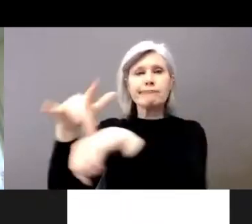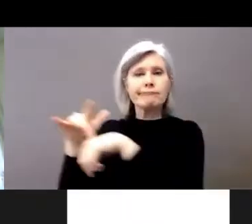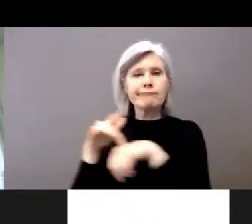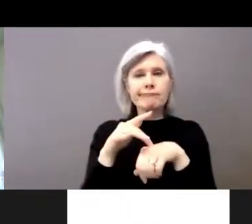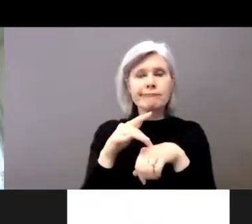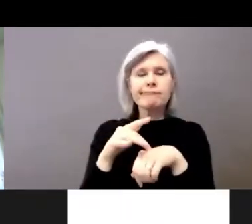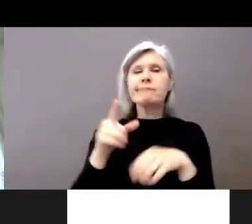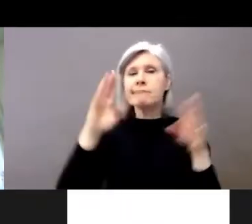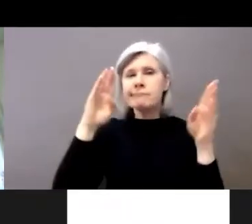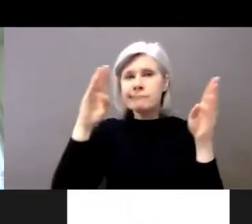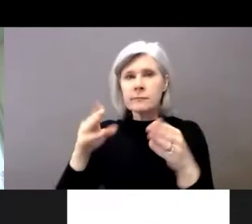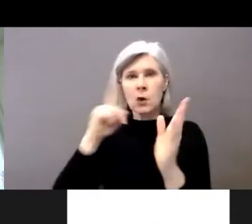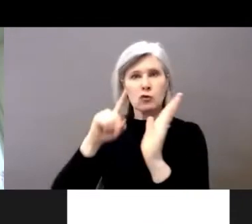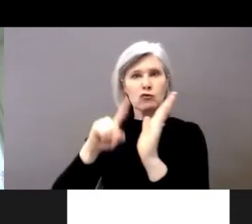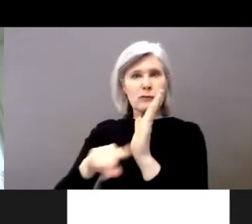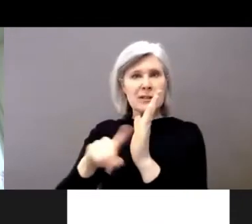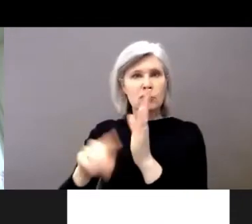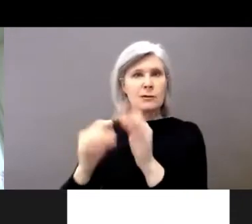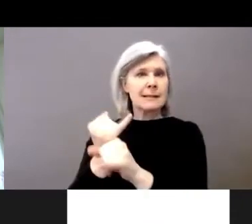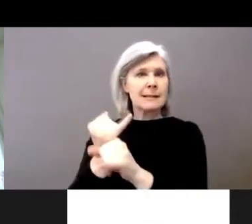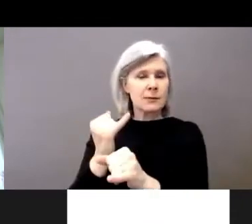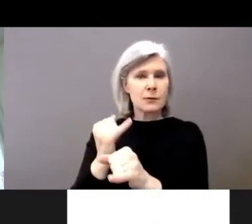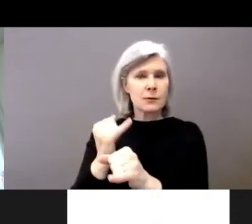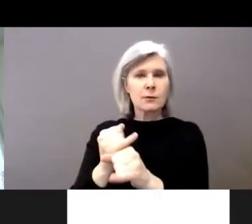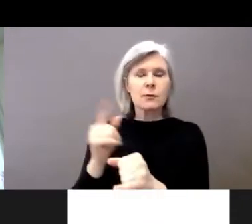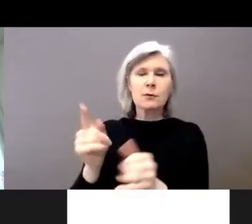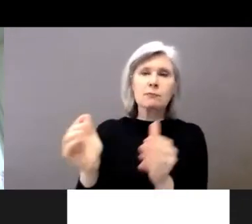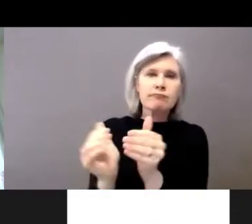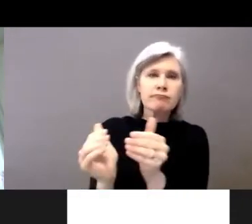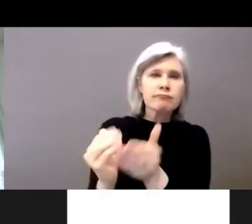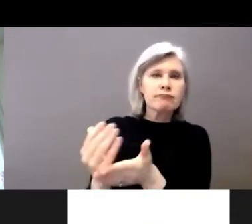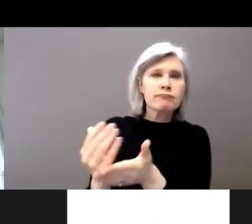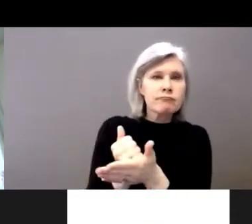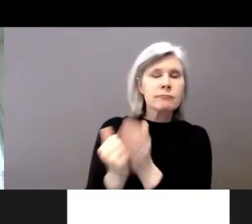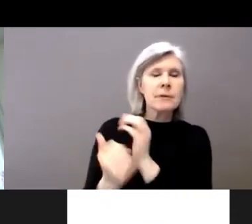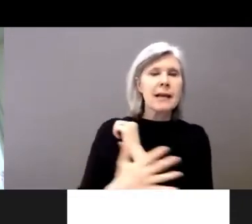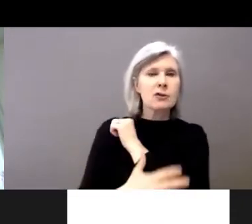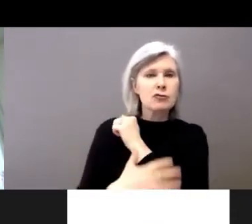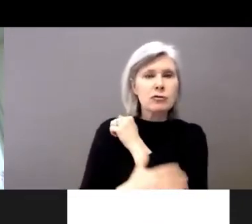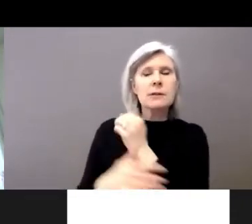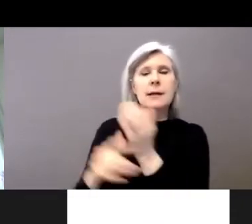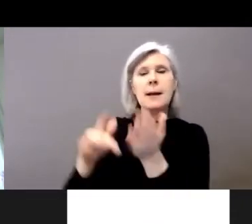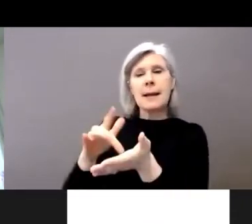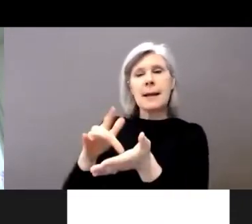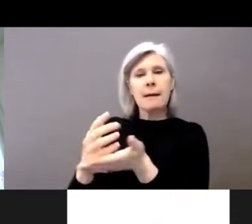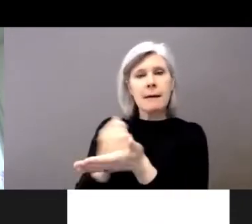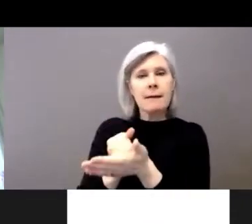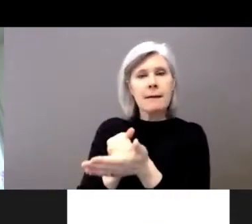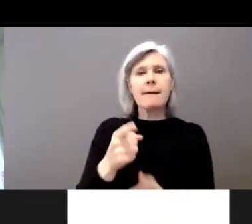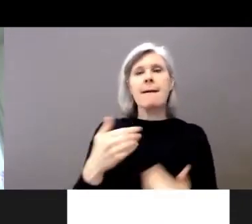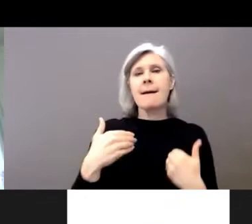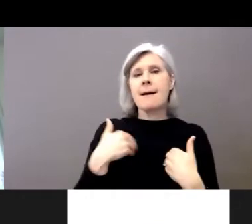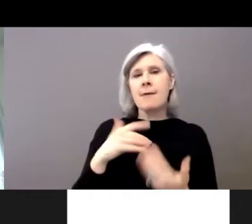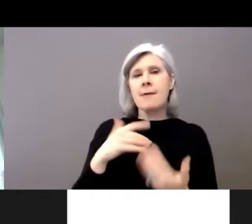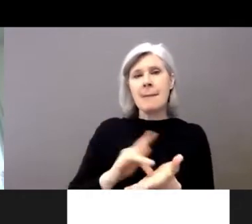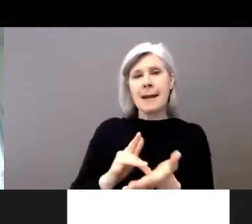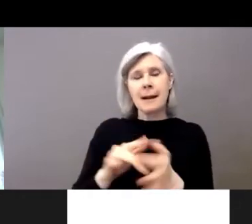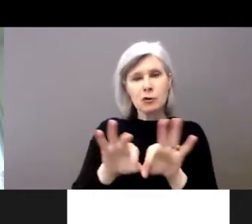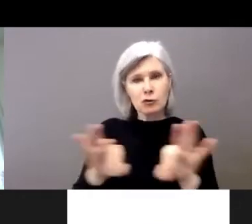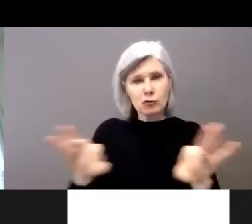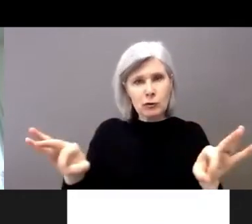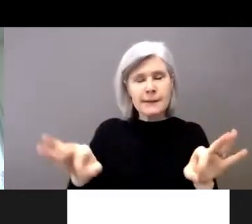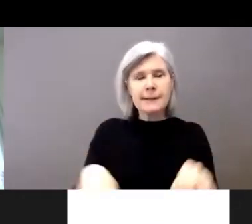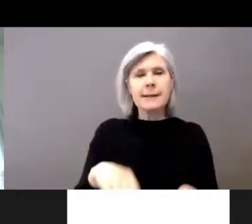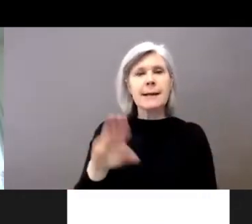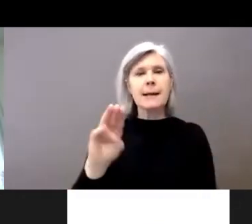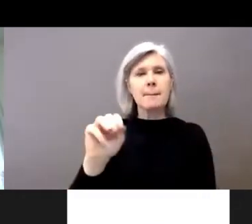income countries. Bania has very well qualified with a medical degree, a master's degree in philosophy,